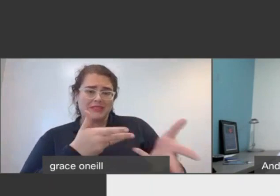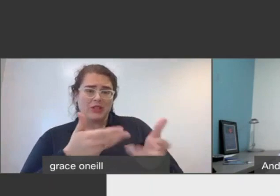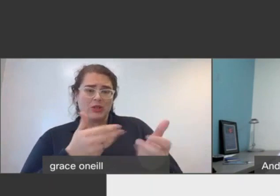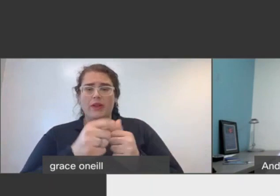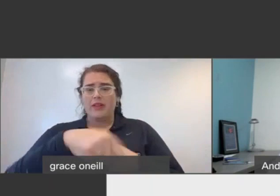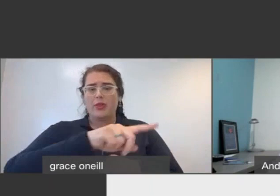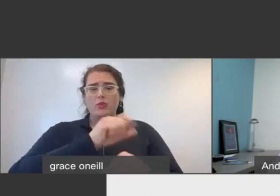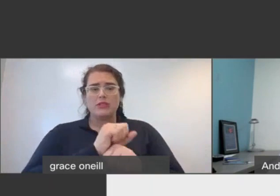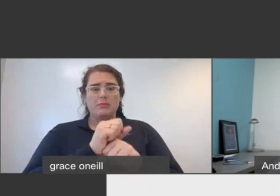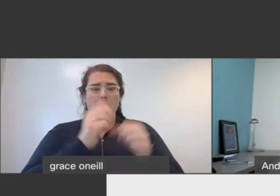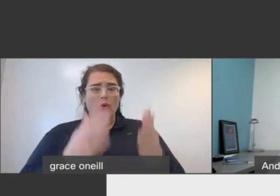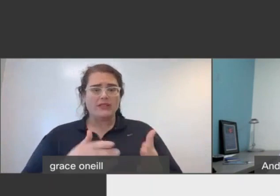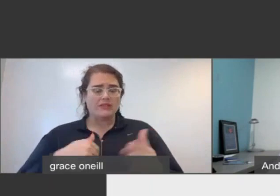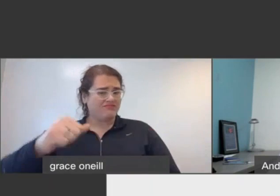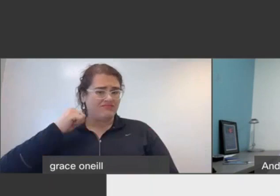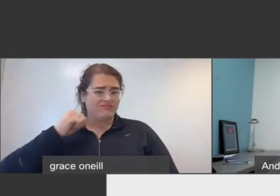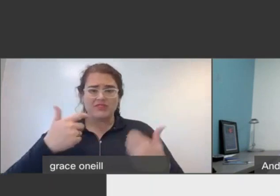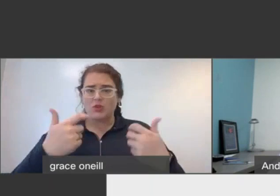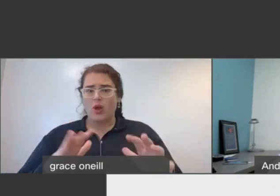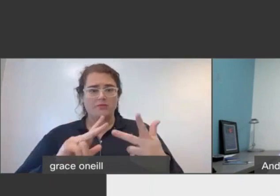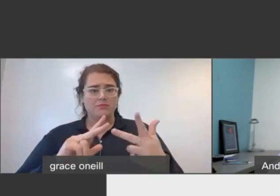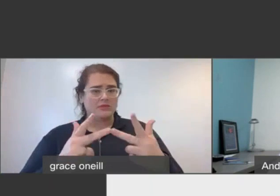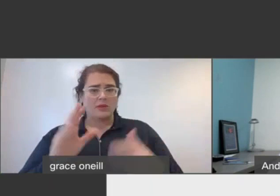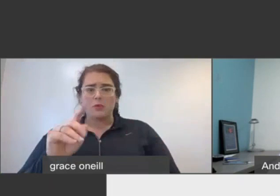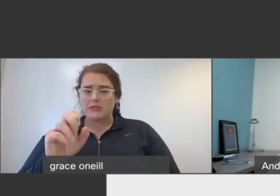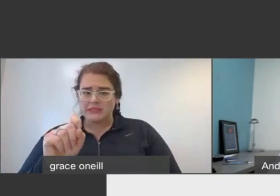says don't want to be boosted, but also don't want to be vaccinated.